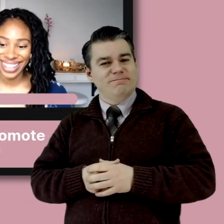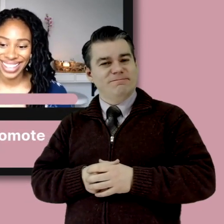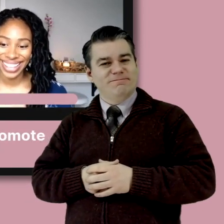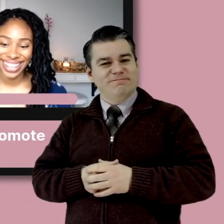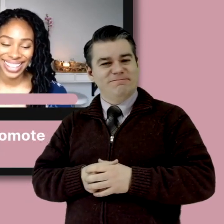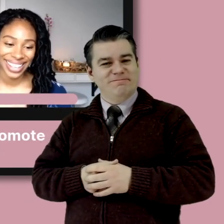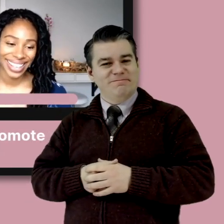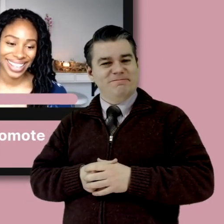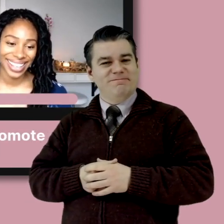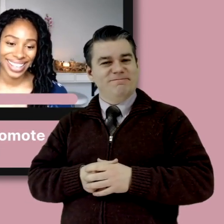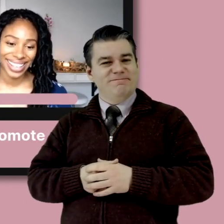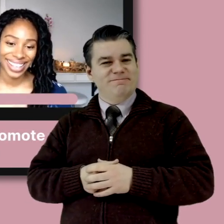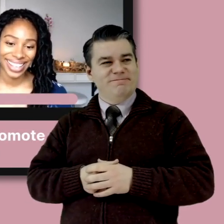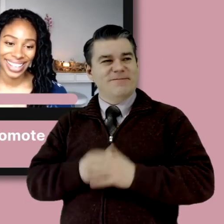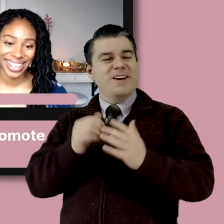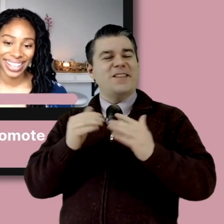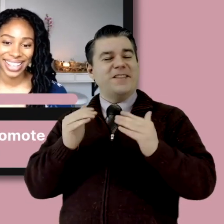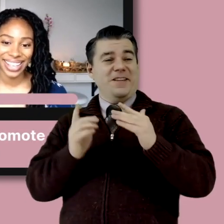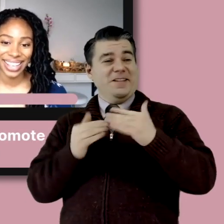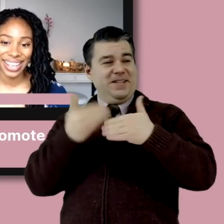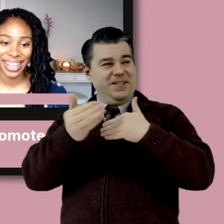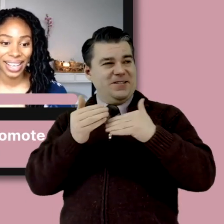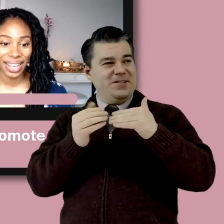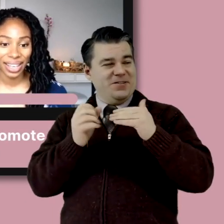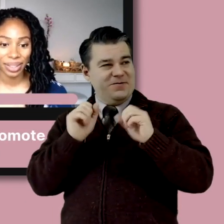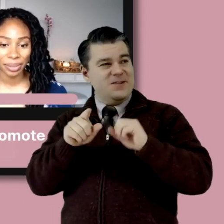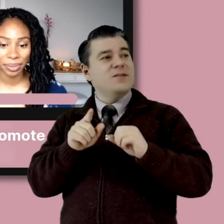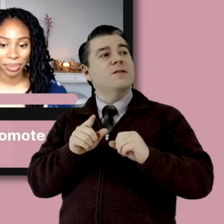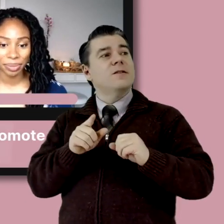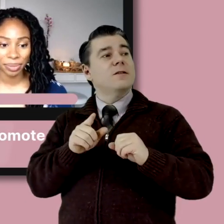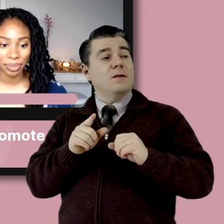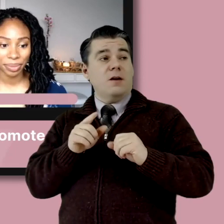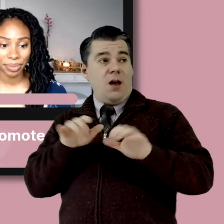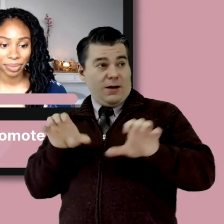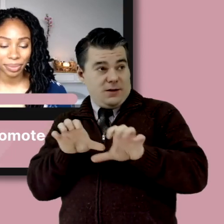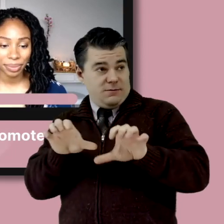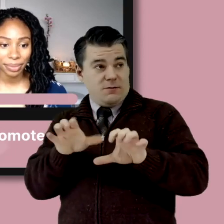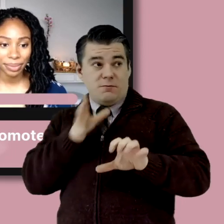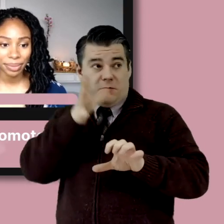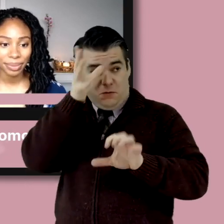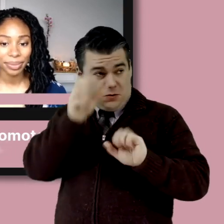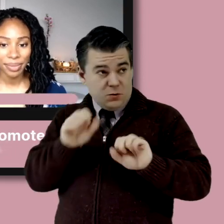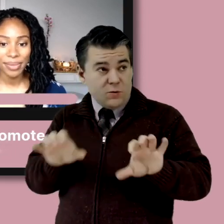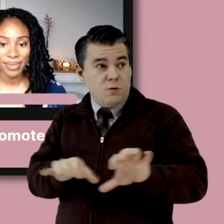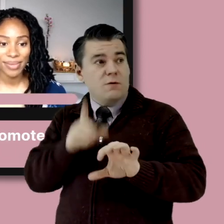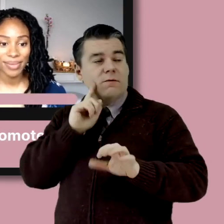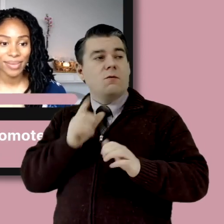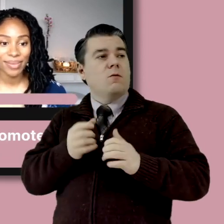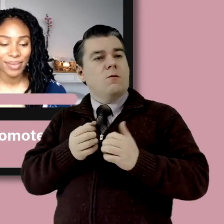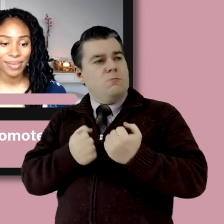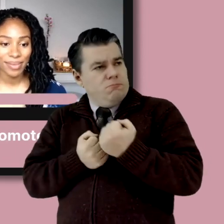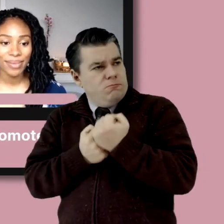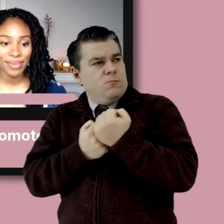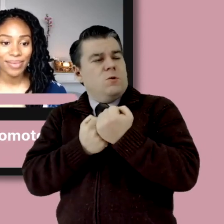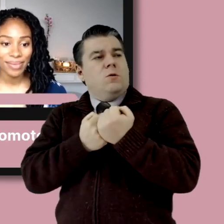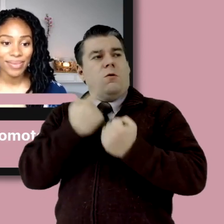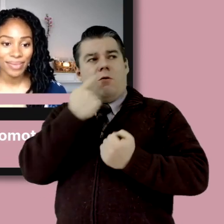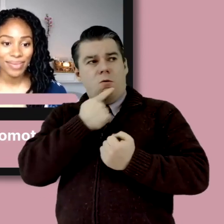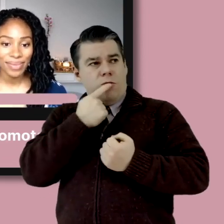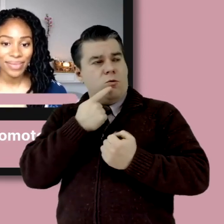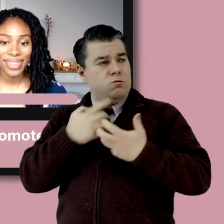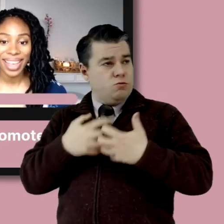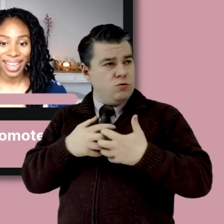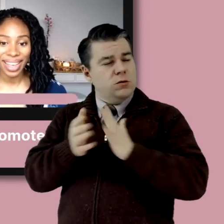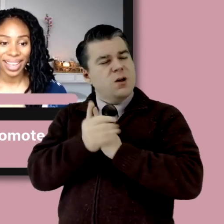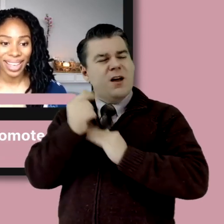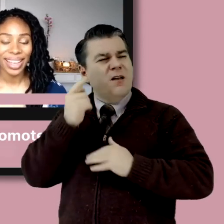okay, so I see you brought up the next question. Are there activities that parents can do to promote oral motor skills? I